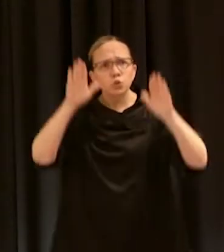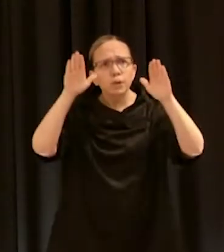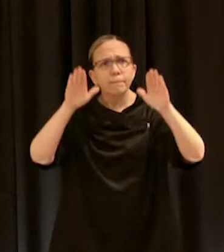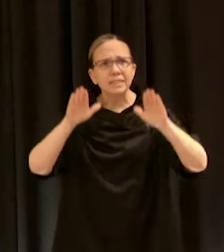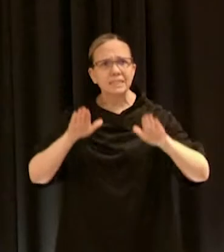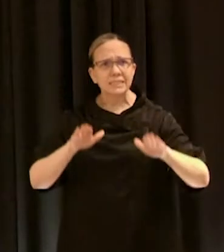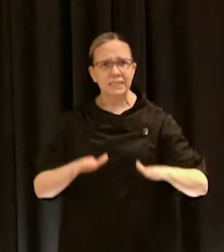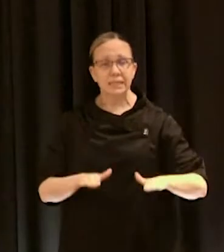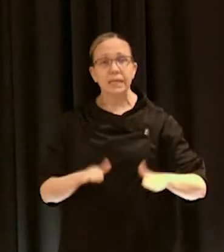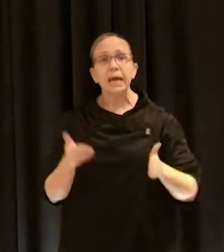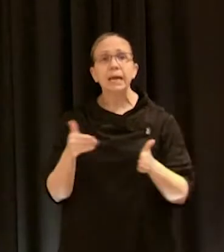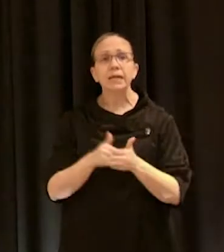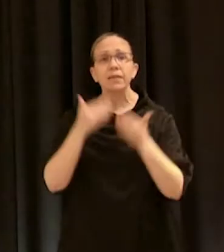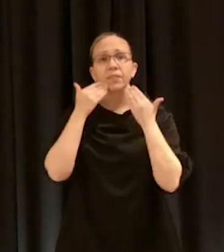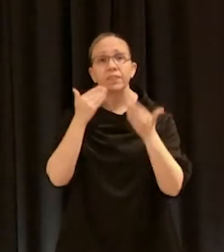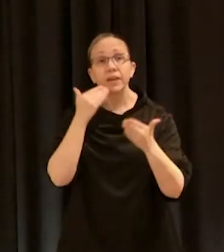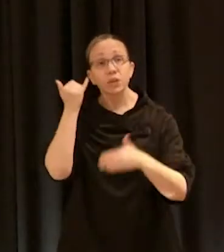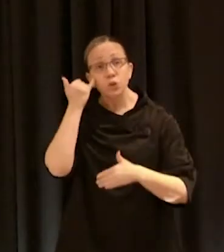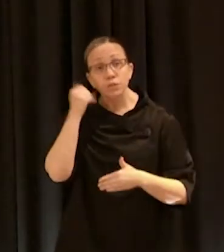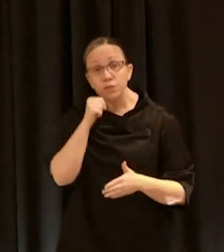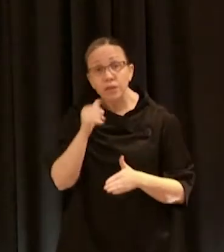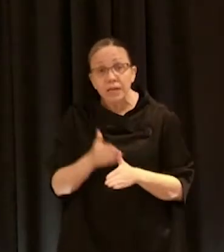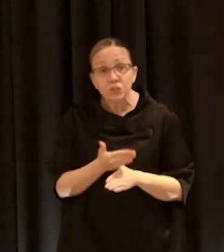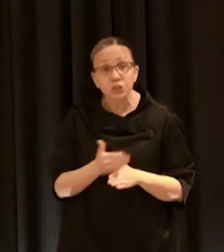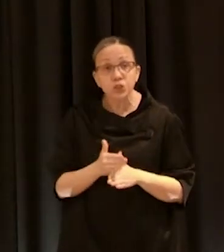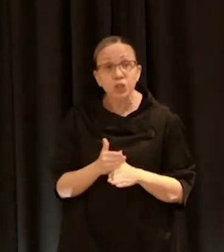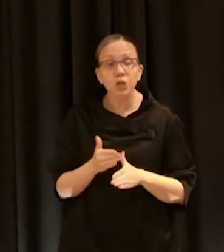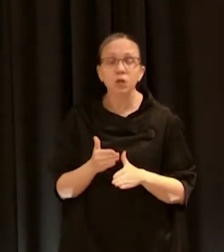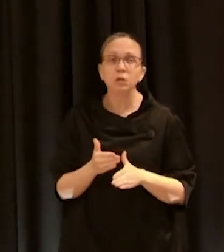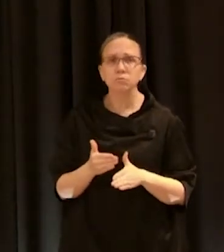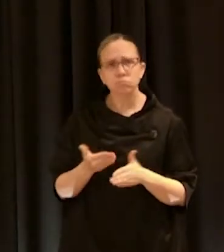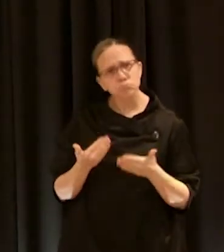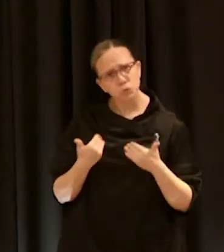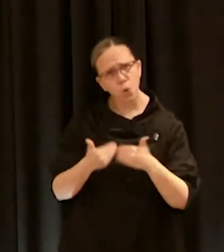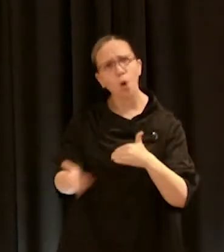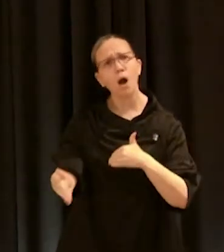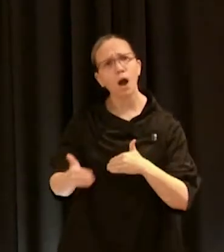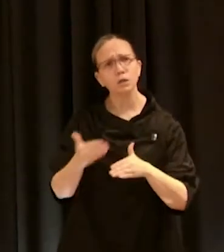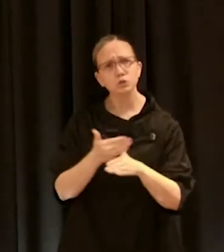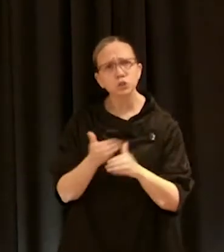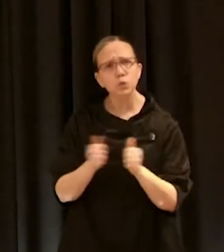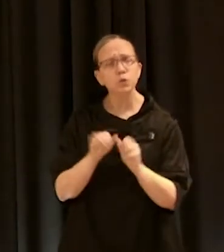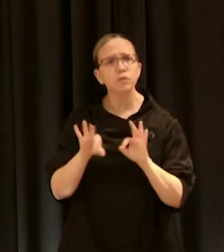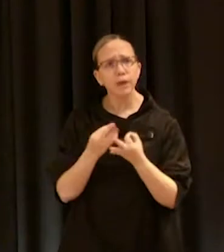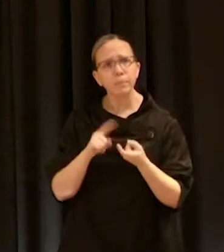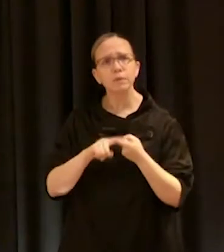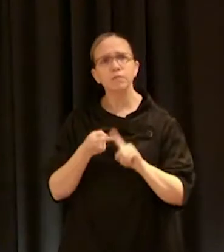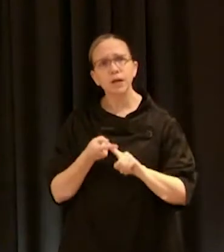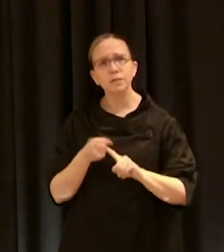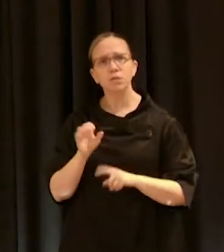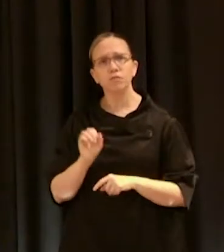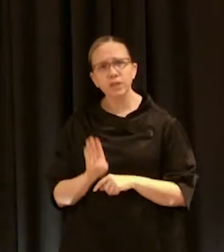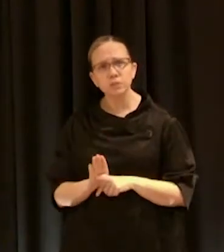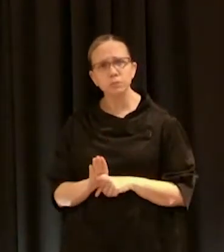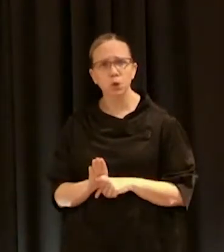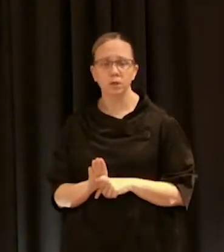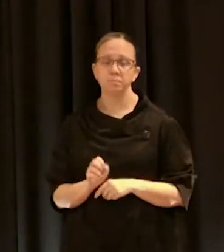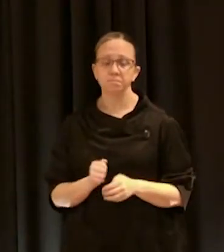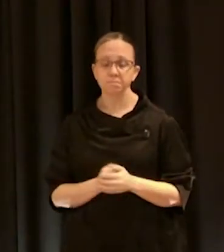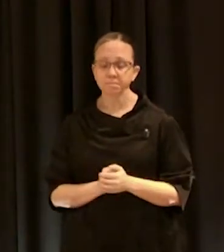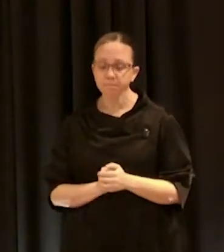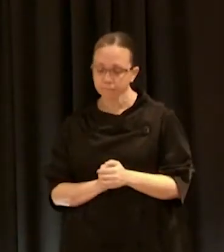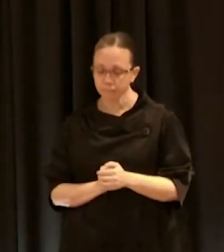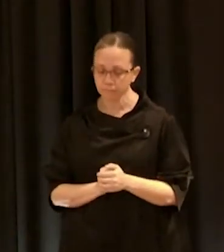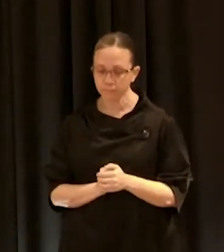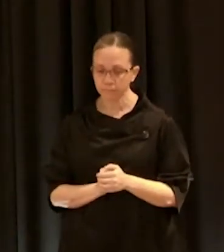may be seated. Again, thank you. If you haven't shared yet and you'd like to share it with your family and your friends on your Facebook, please do so.